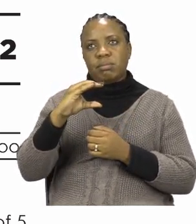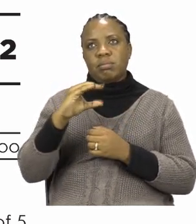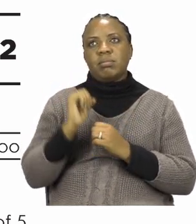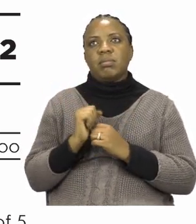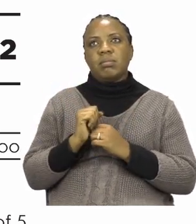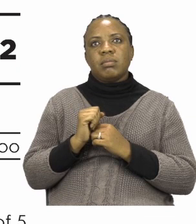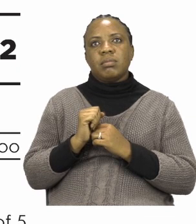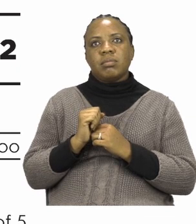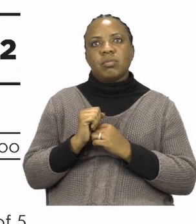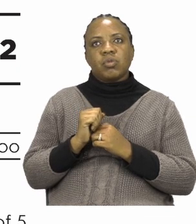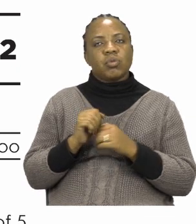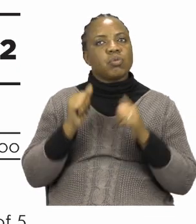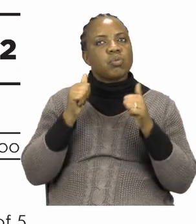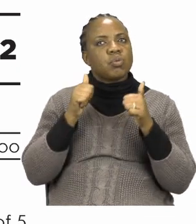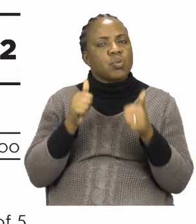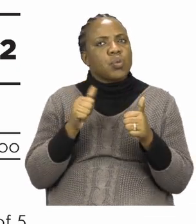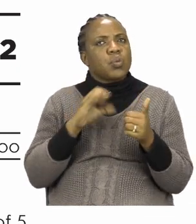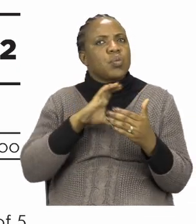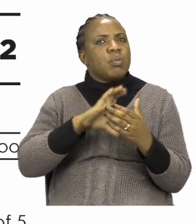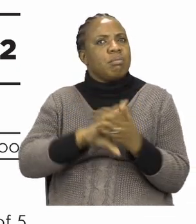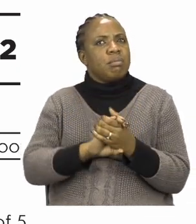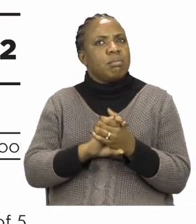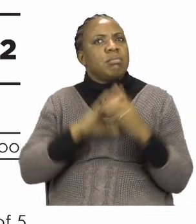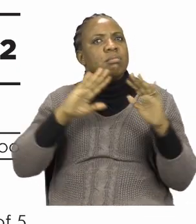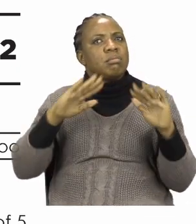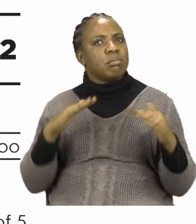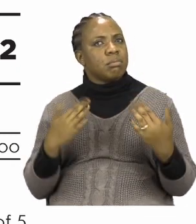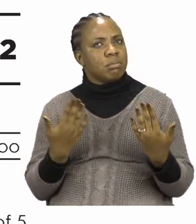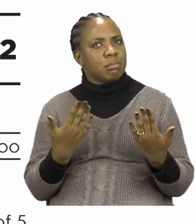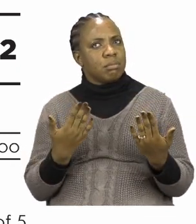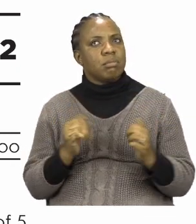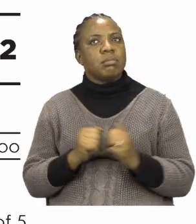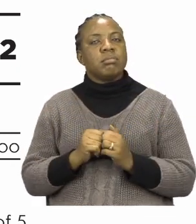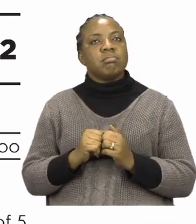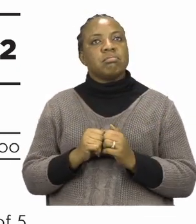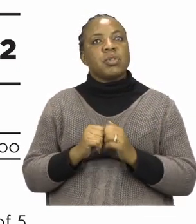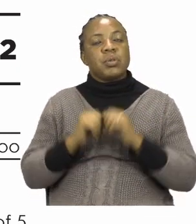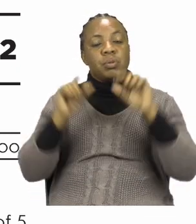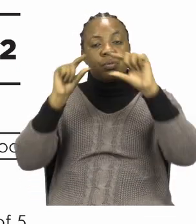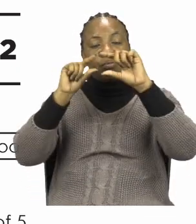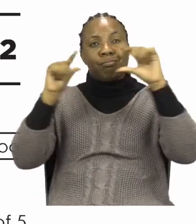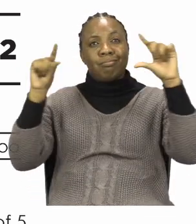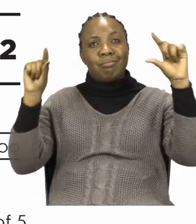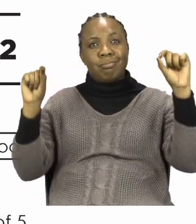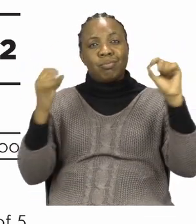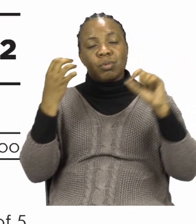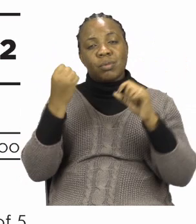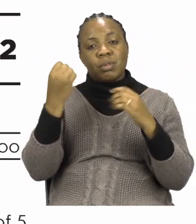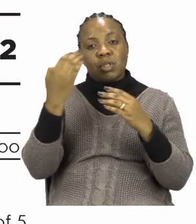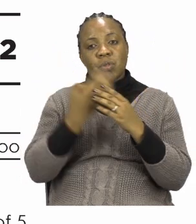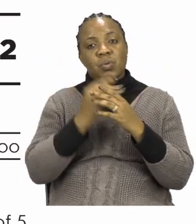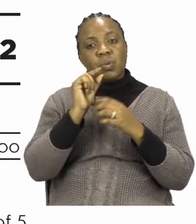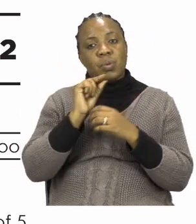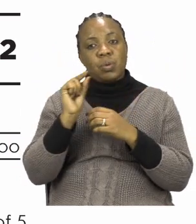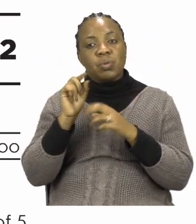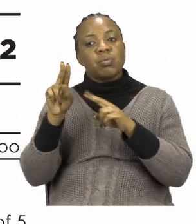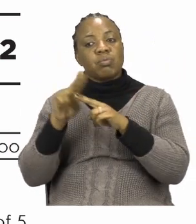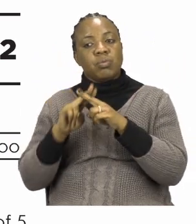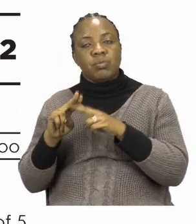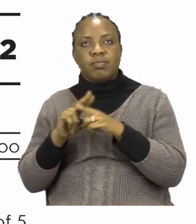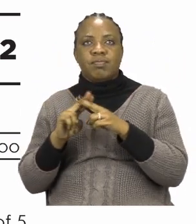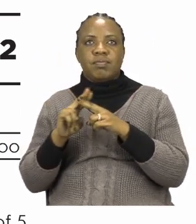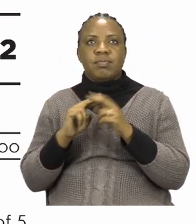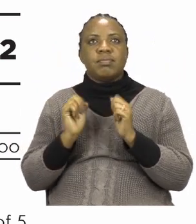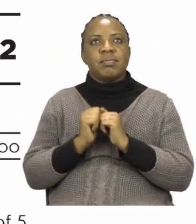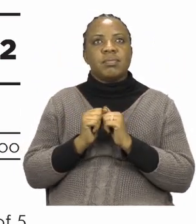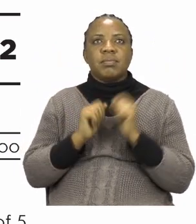good friend. We're going to use our vocabulary words on top as we write. These words